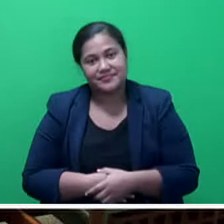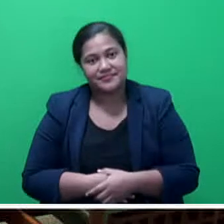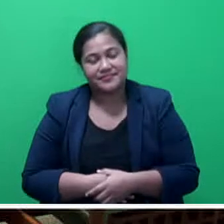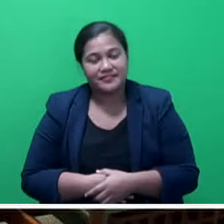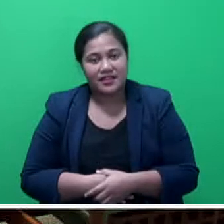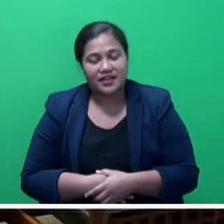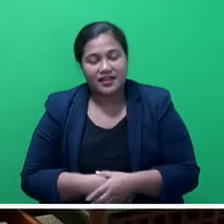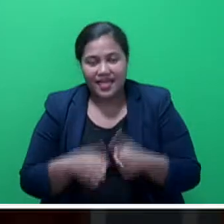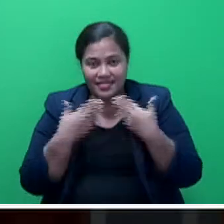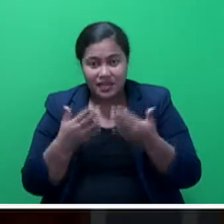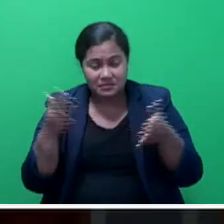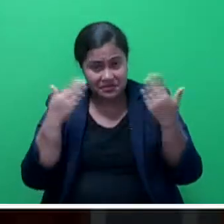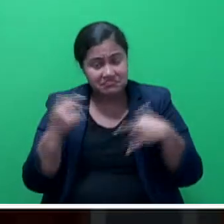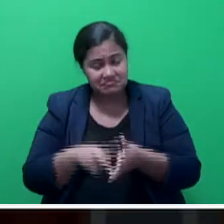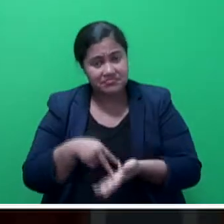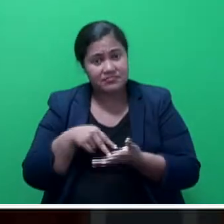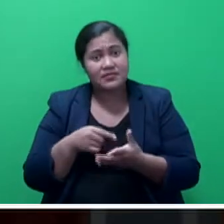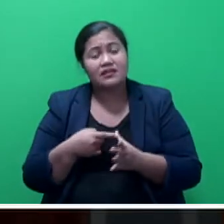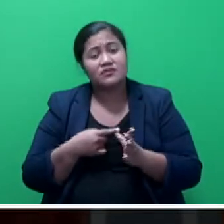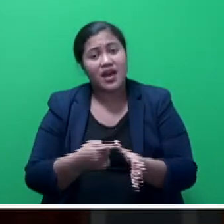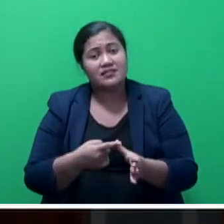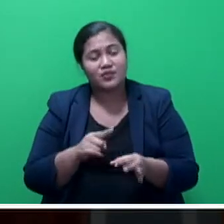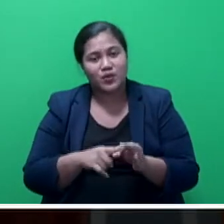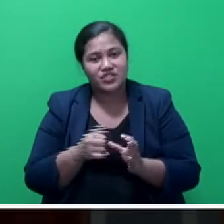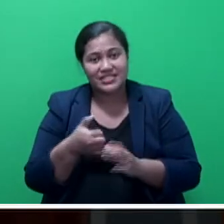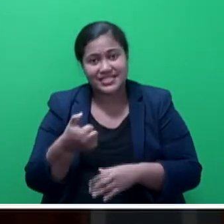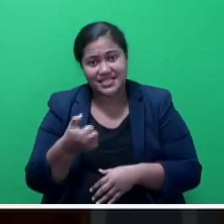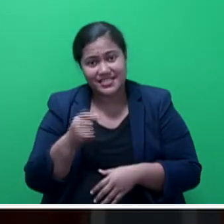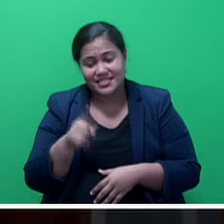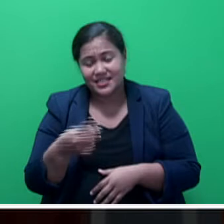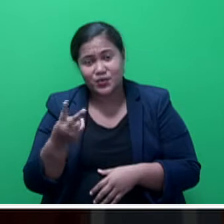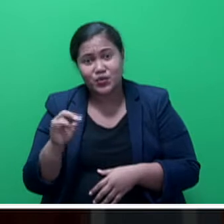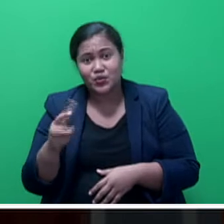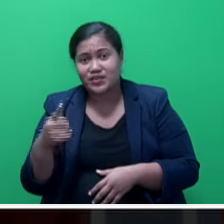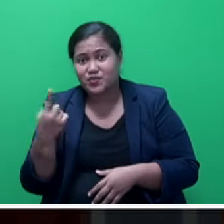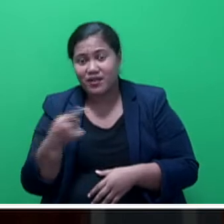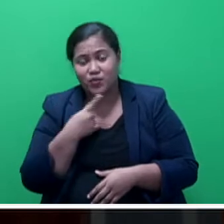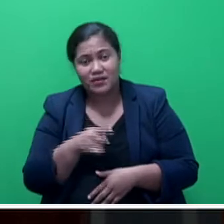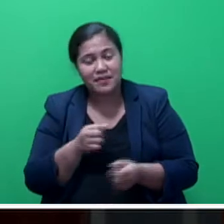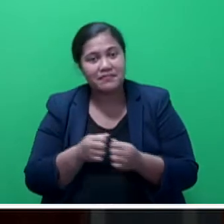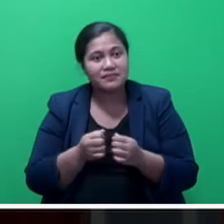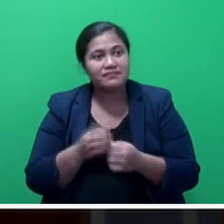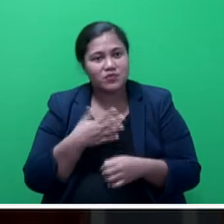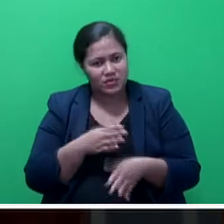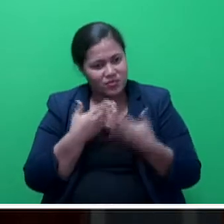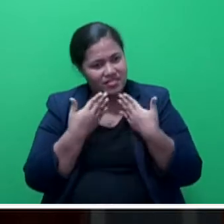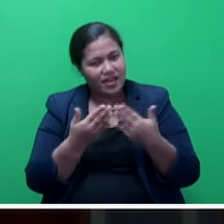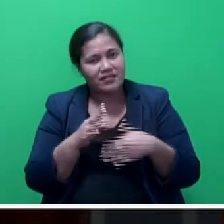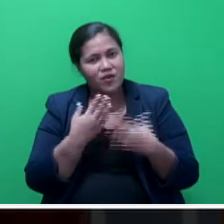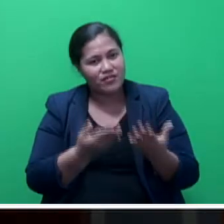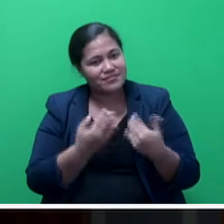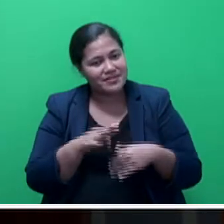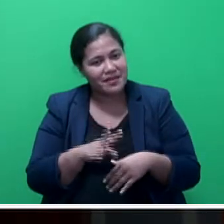Thank you, Mr. Speaker. Sir, I rise to answer question 6, 2021 on the order paper. And I'd like to thank the honourable member for this